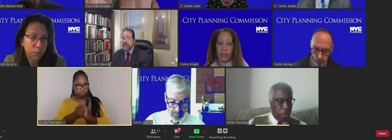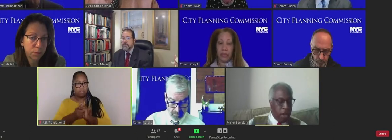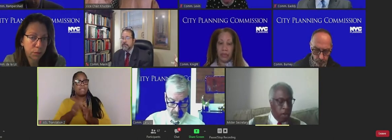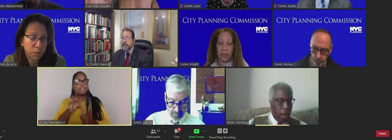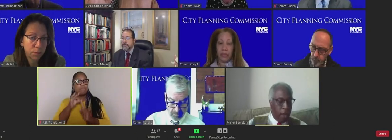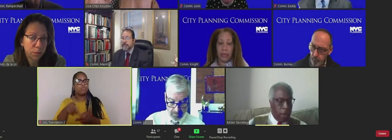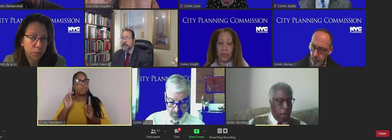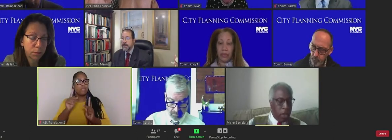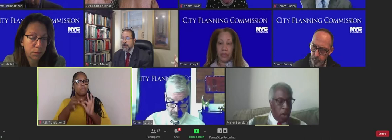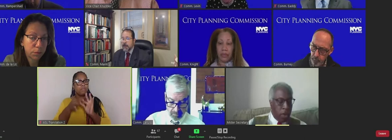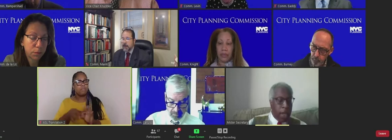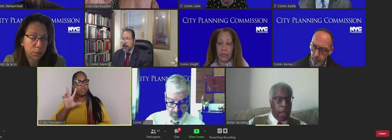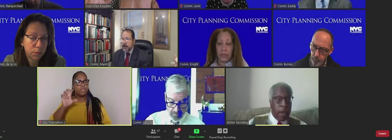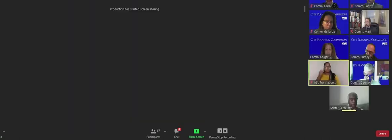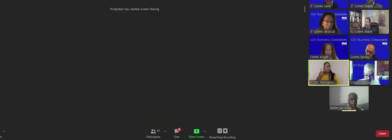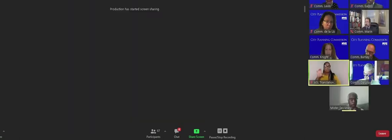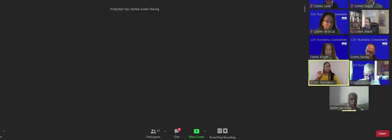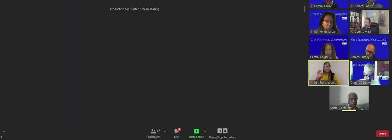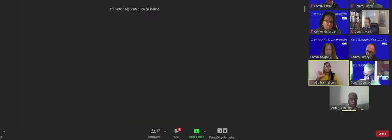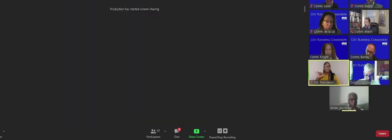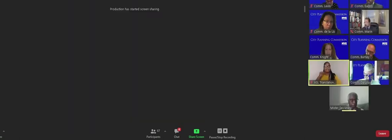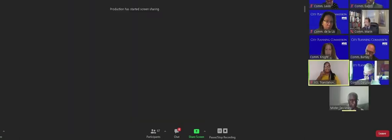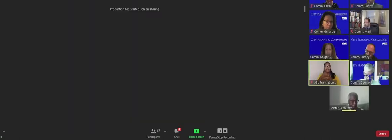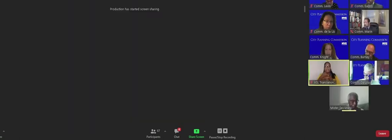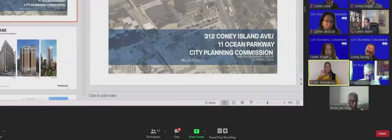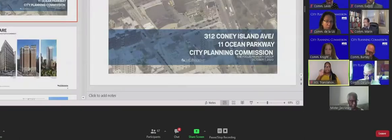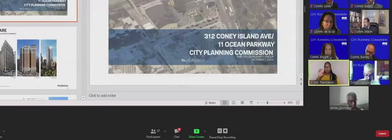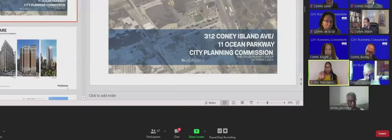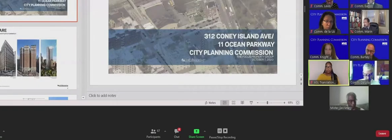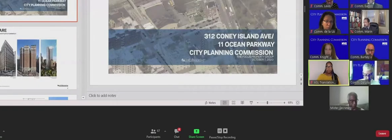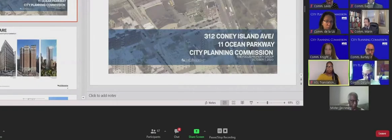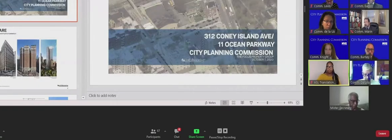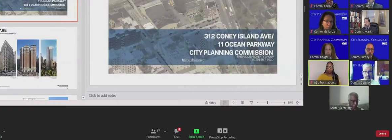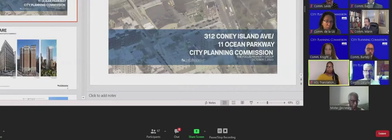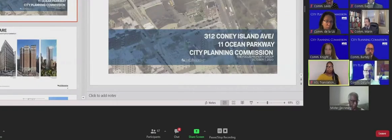concerning 312 Coney Island Avenue rezoning.